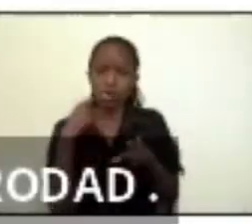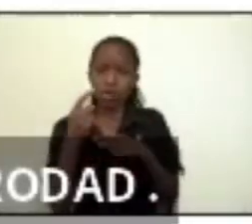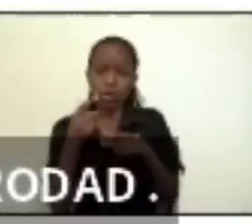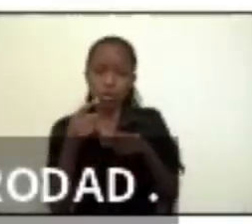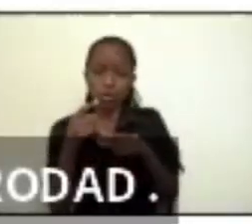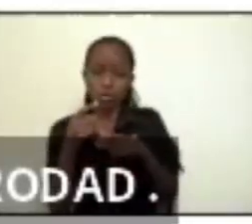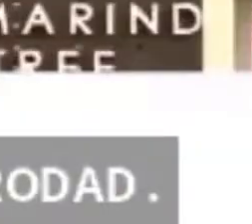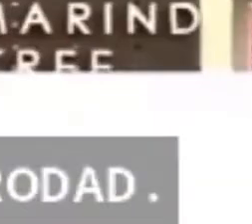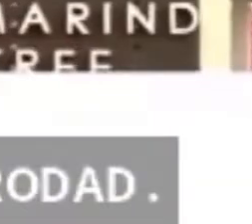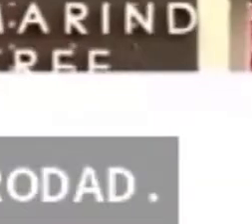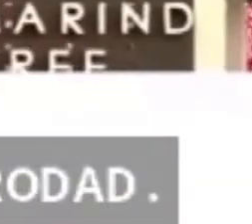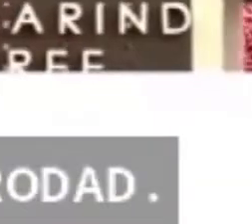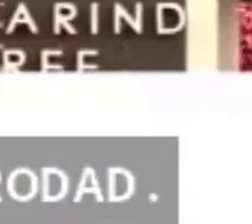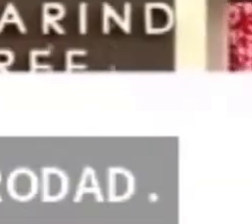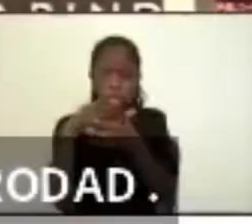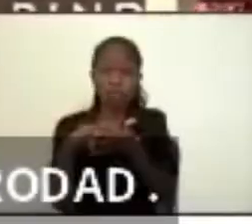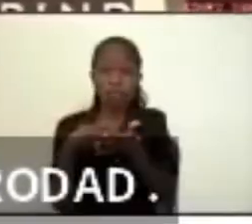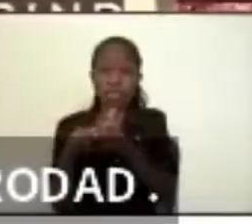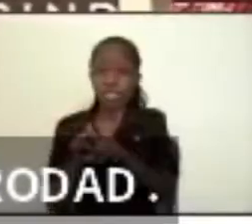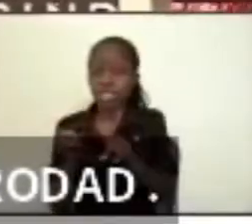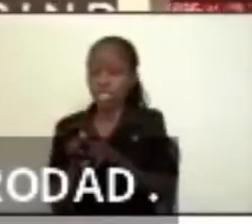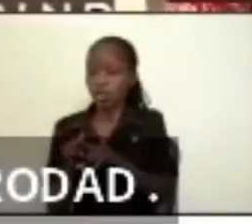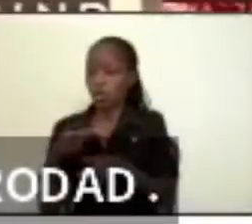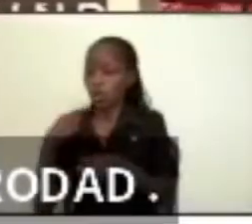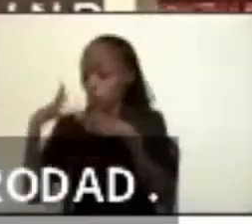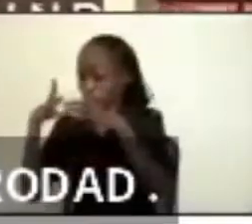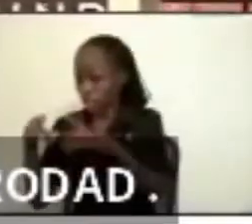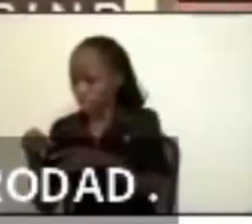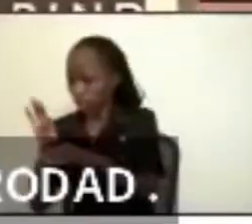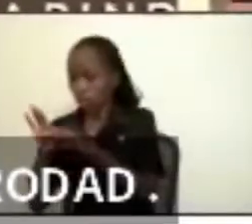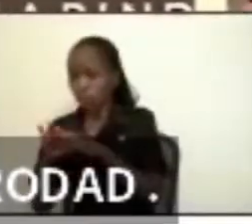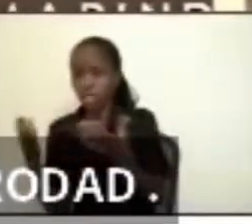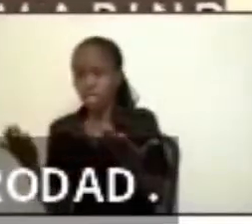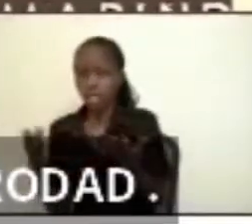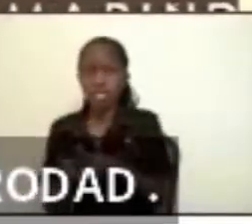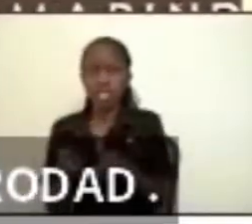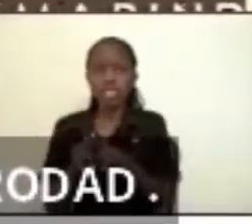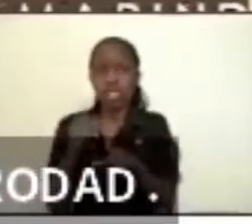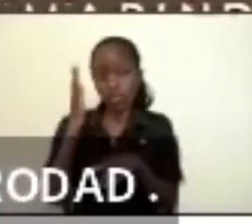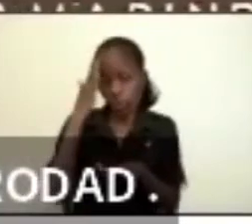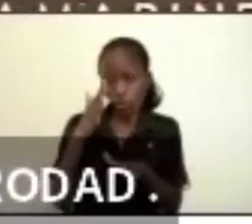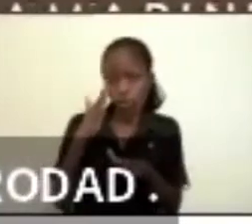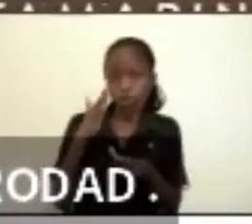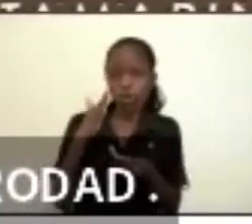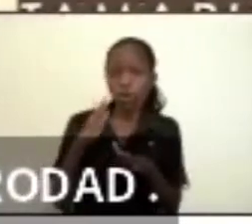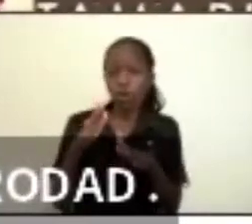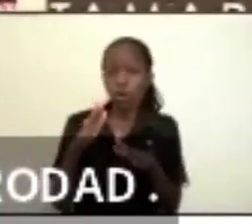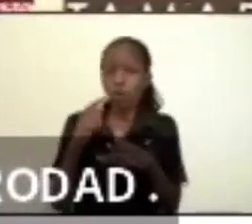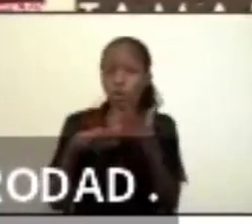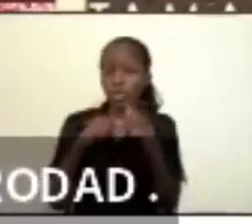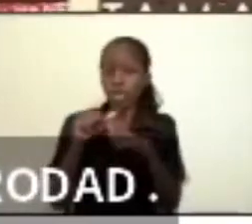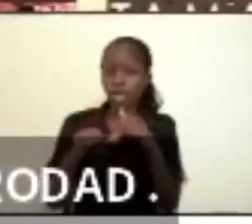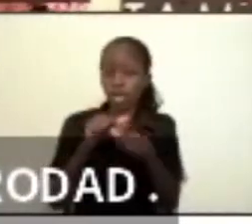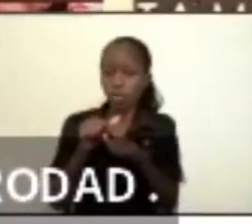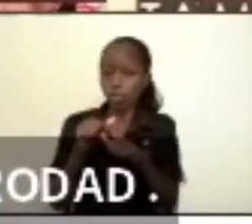finance, who is actually talking about, where the investment should go. How much do you know about the AFDB and what sort of financing